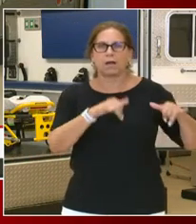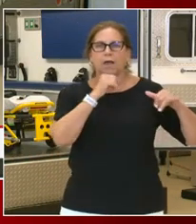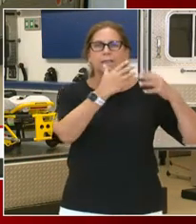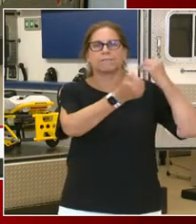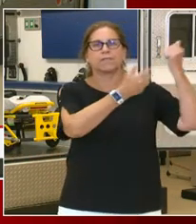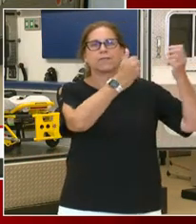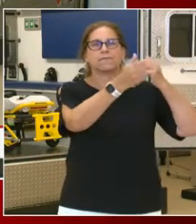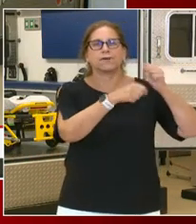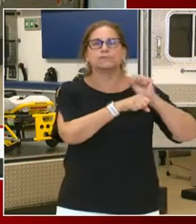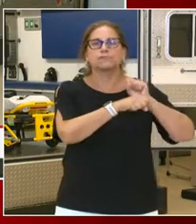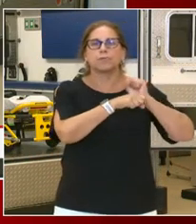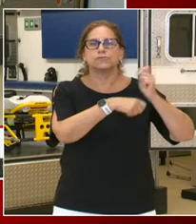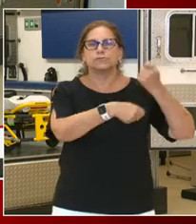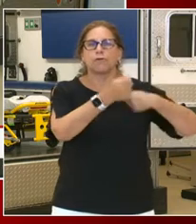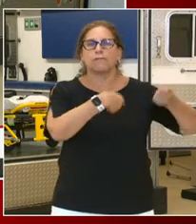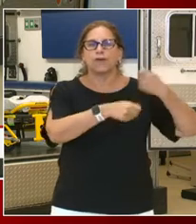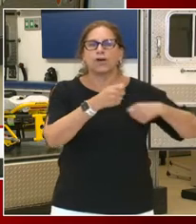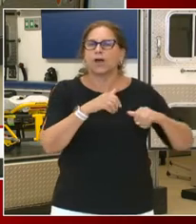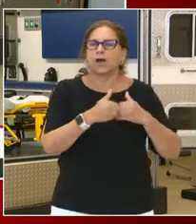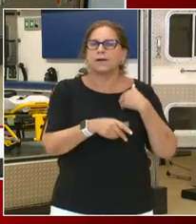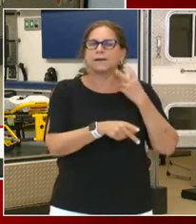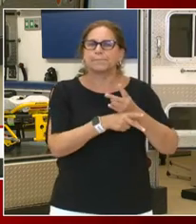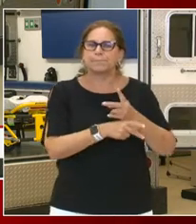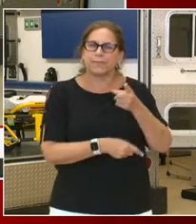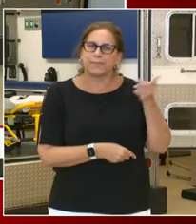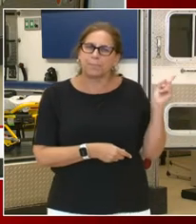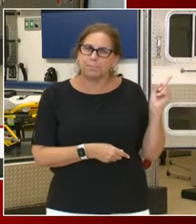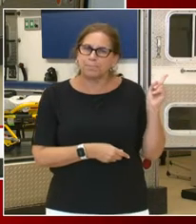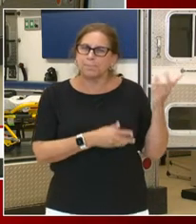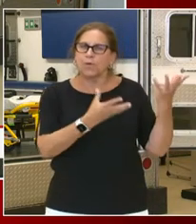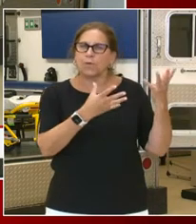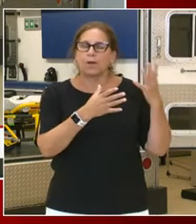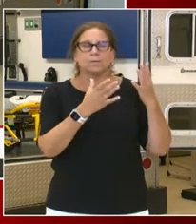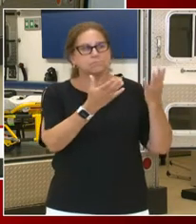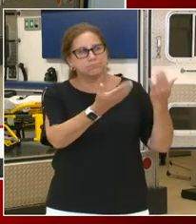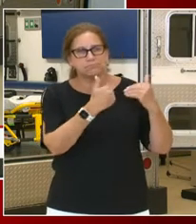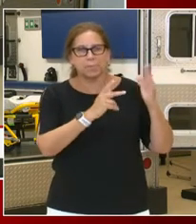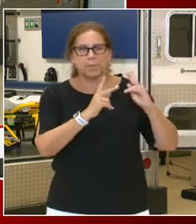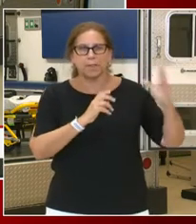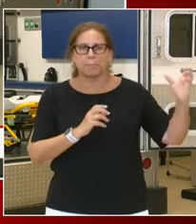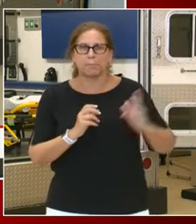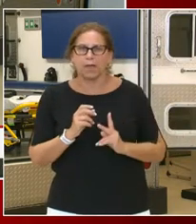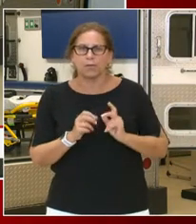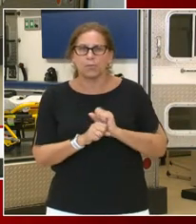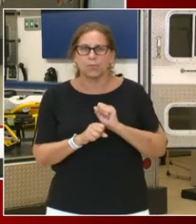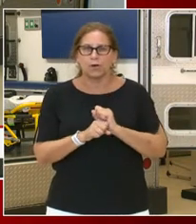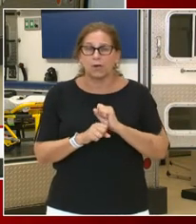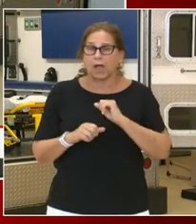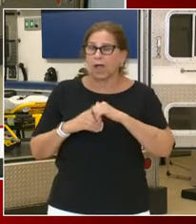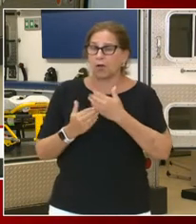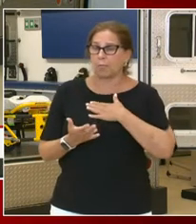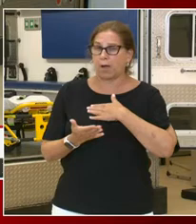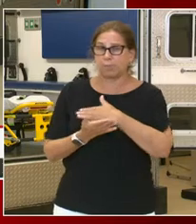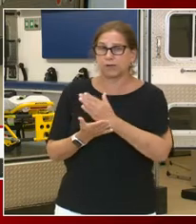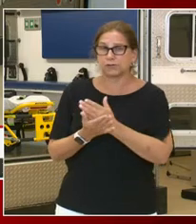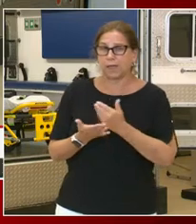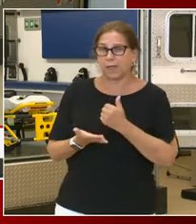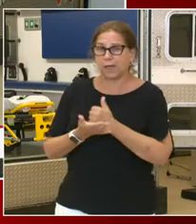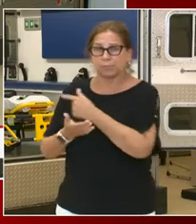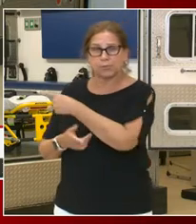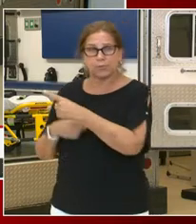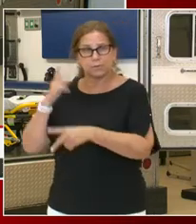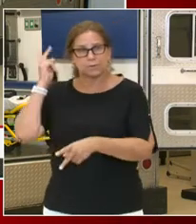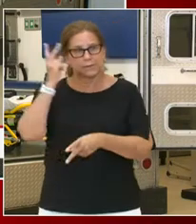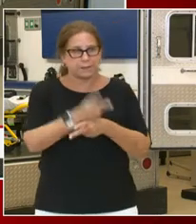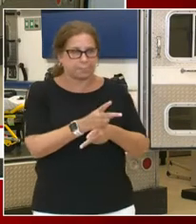as we're getting people back to work, as we're getting them back at their jobs, how does this budget ensure that we're retaining child care staff and ensuring that we have the